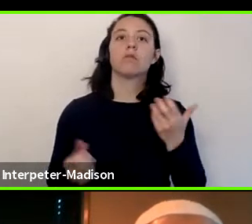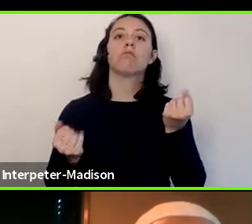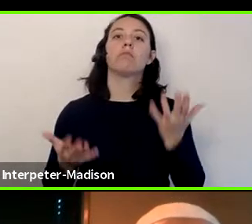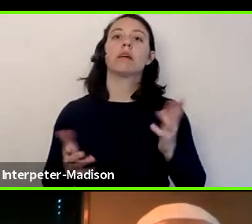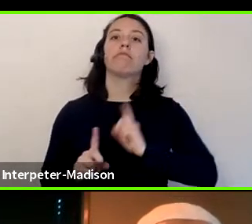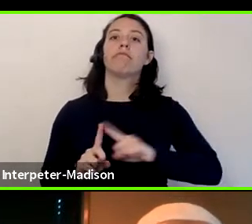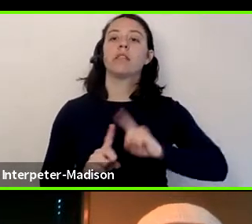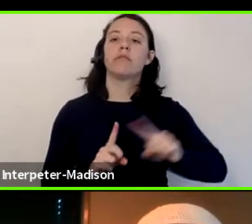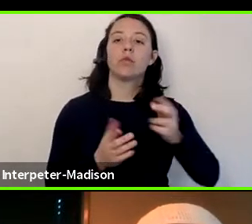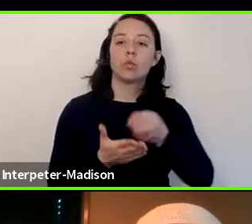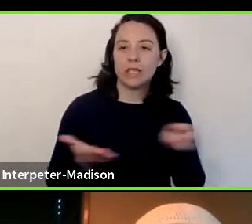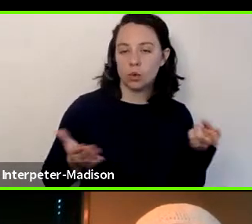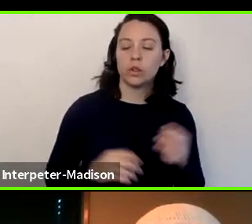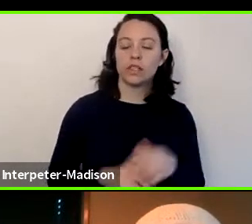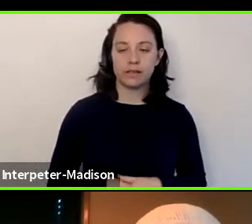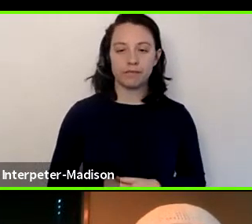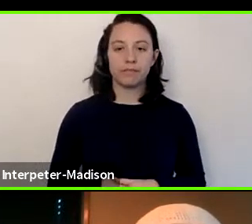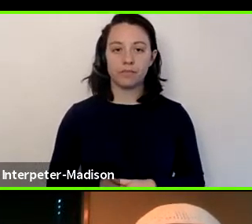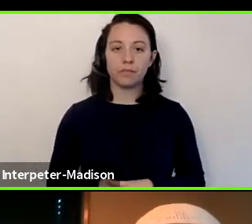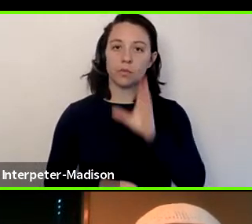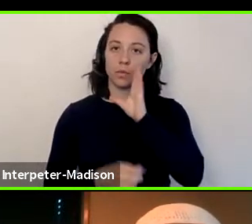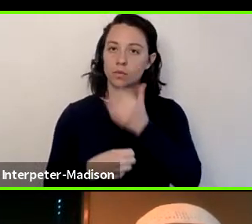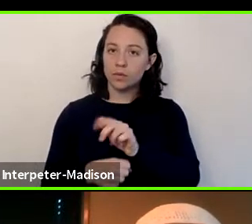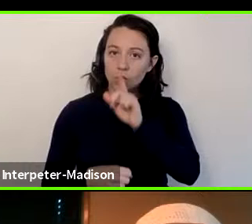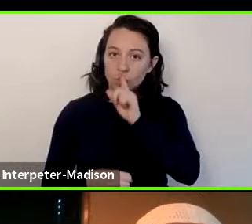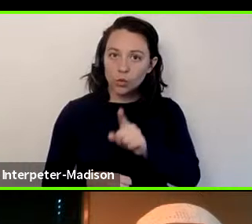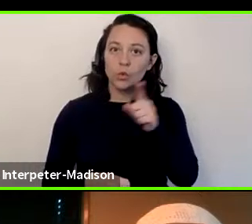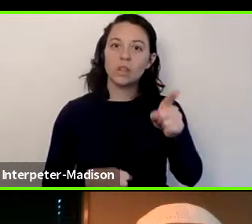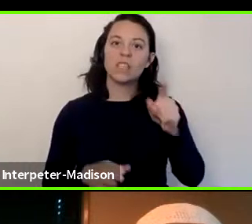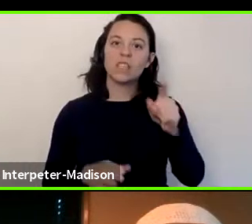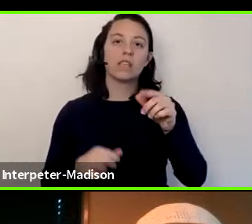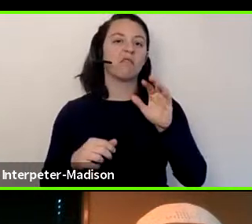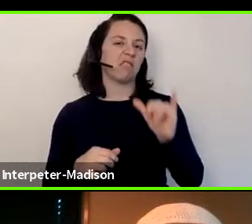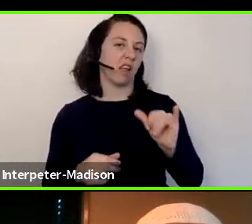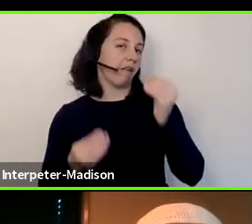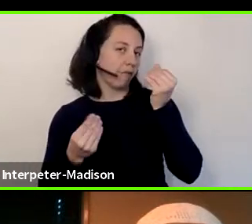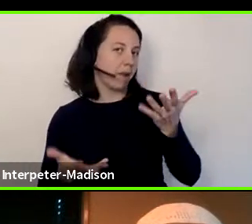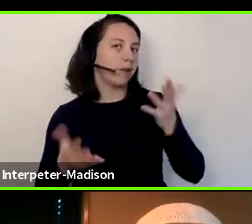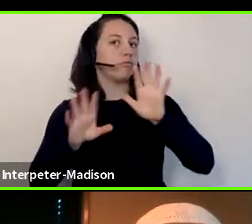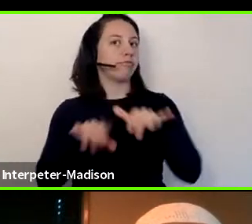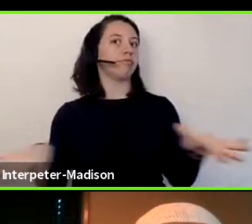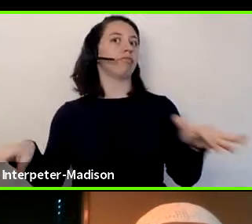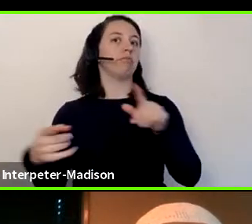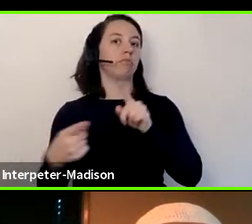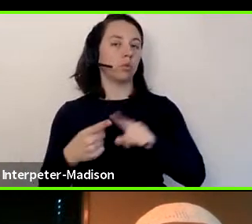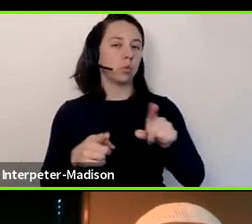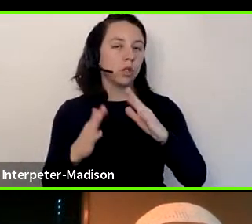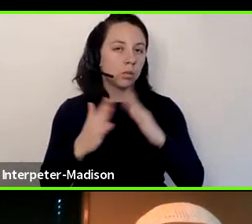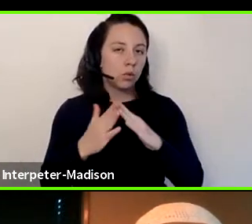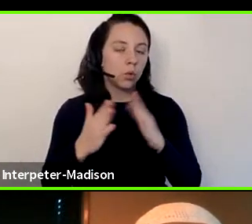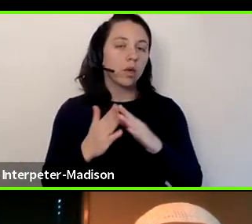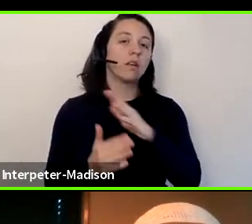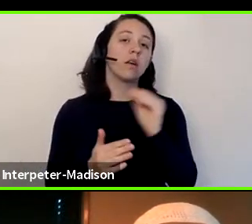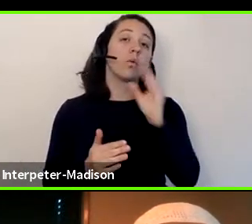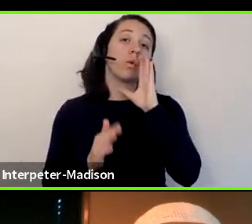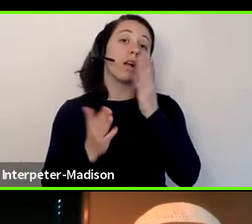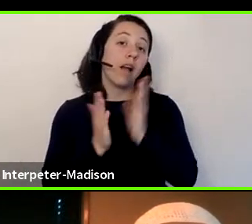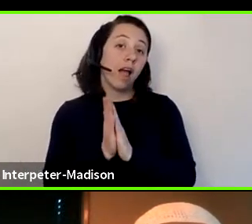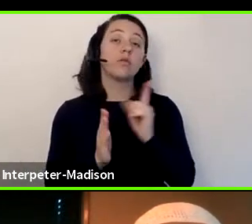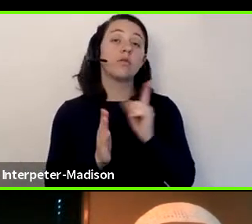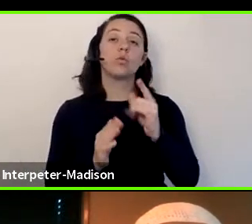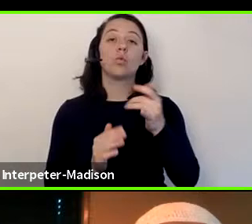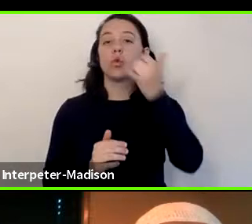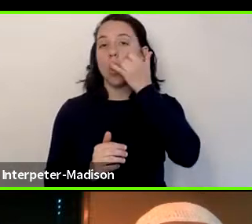tonight. We'll make sure that it gets disseminated out, and then also ask that you call